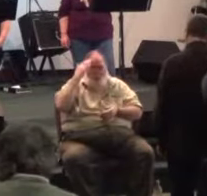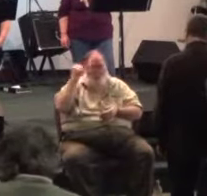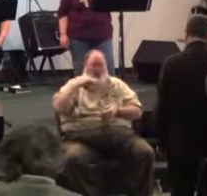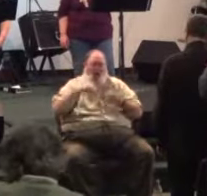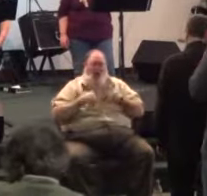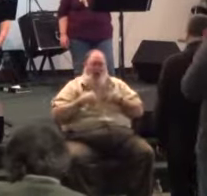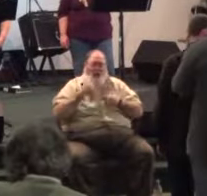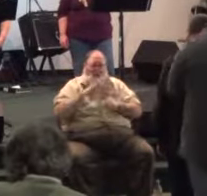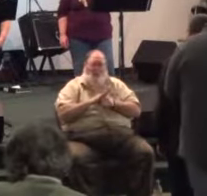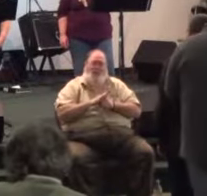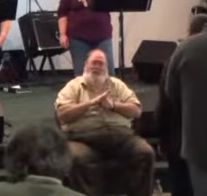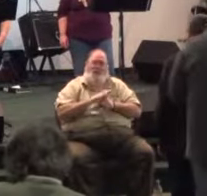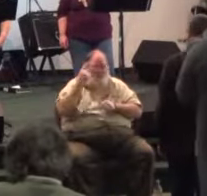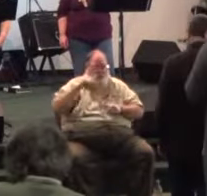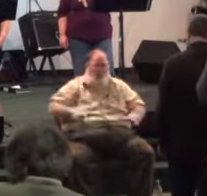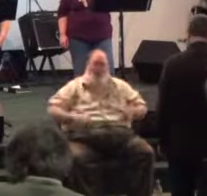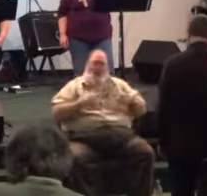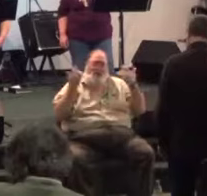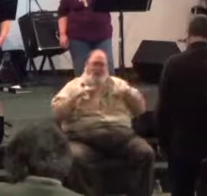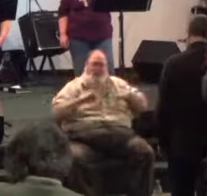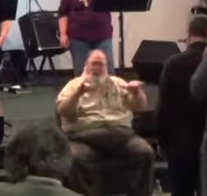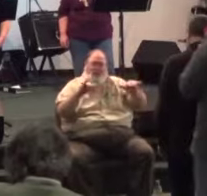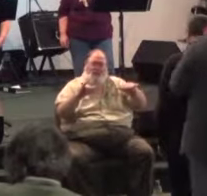of life everlasting.